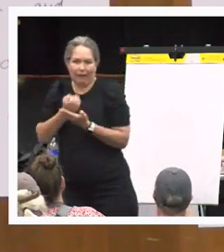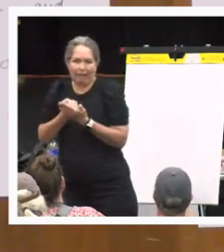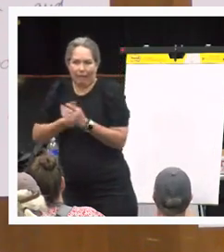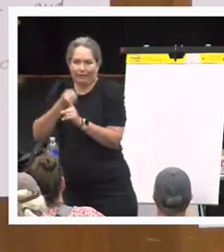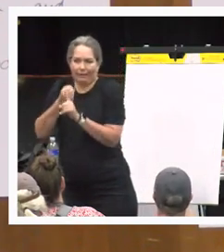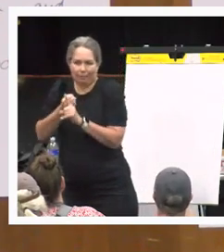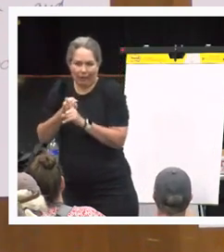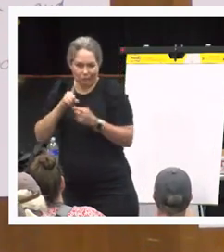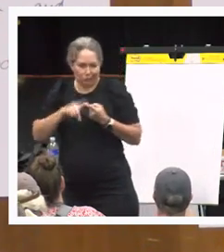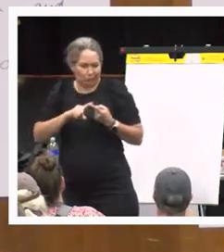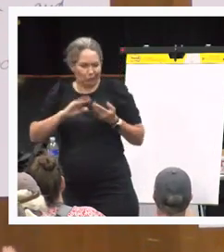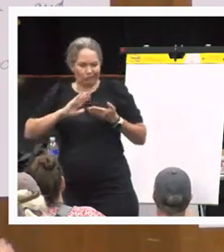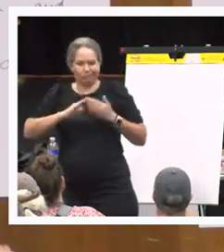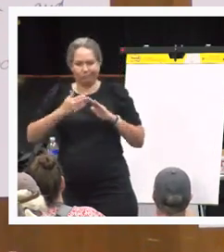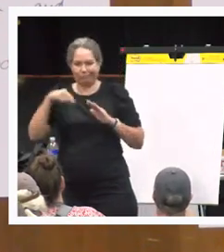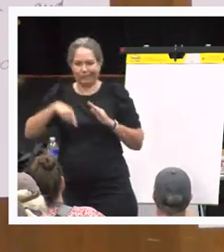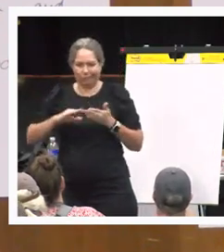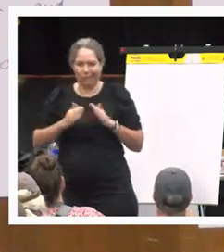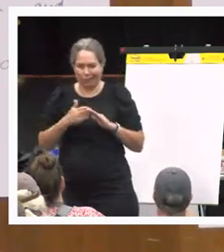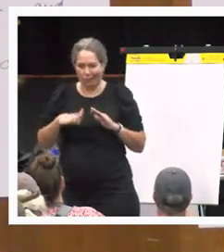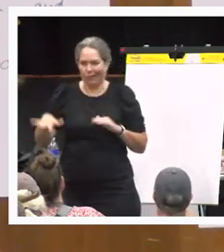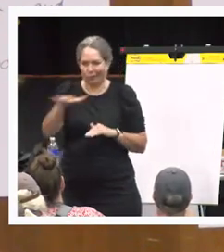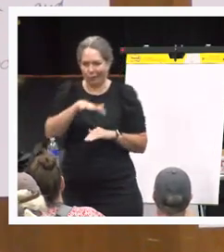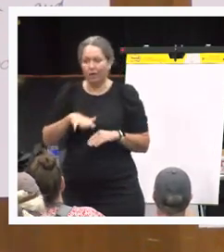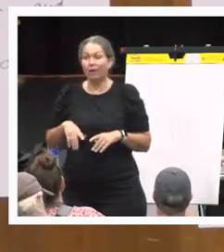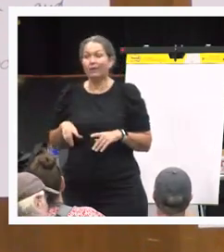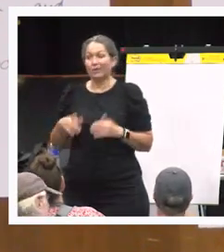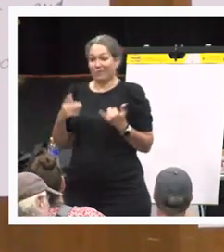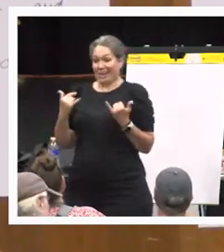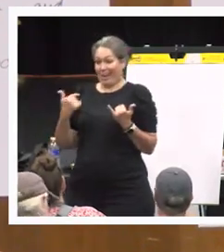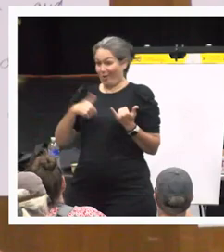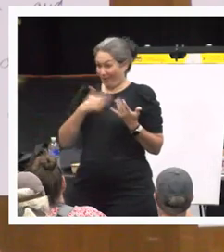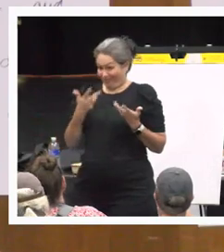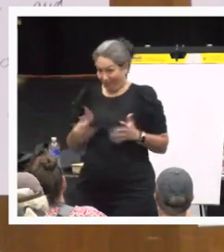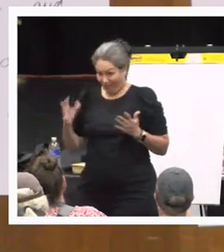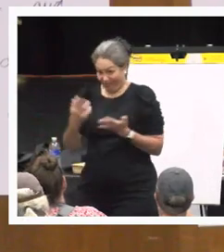to businesses in the downtown. And I'm pleased to say that as of today, we've raised